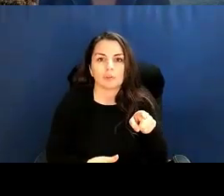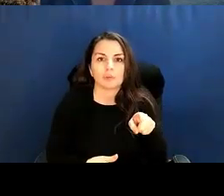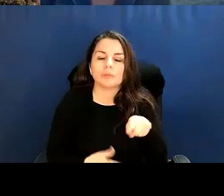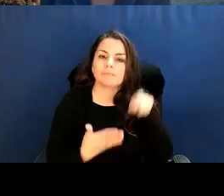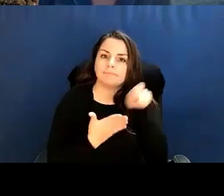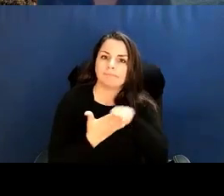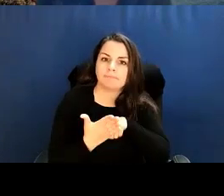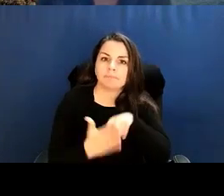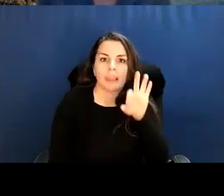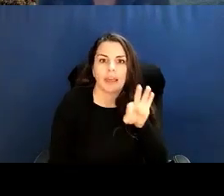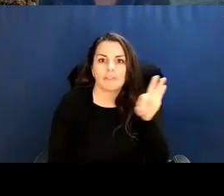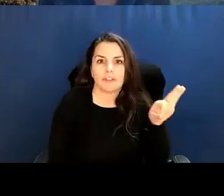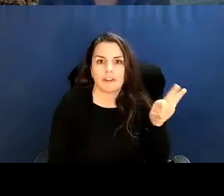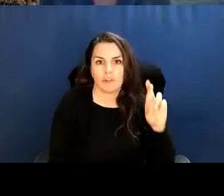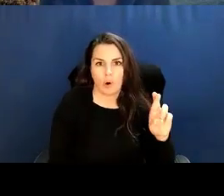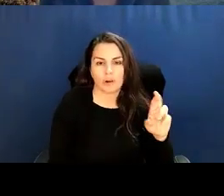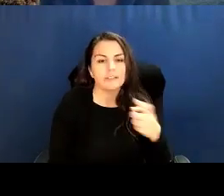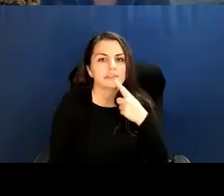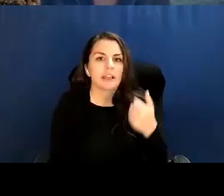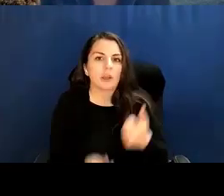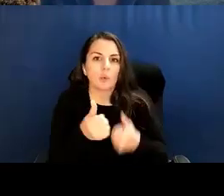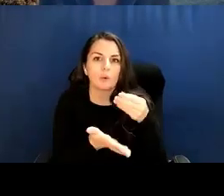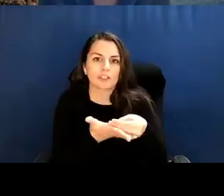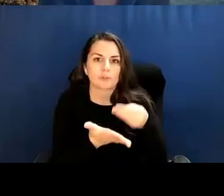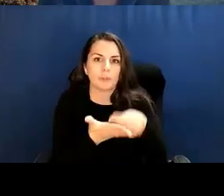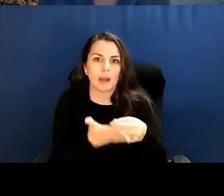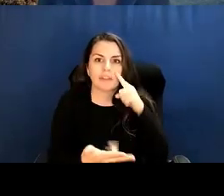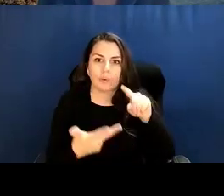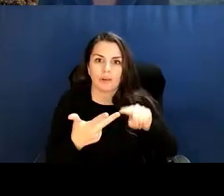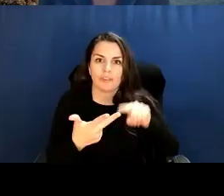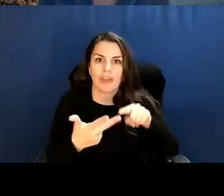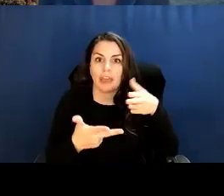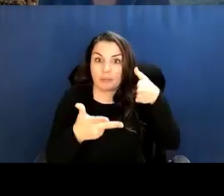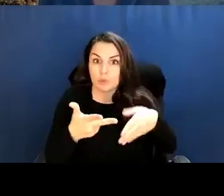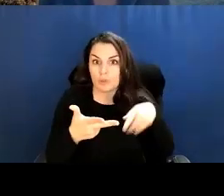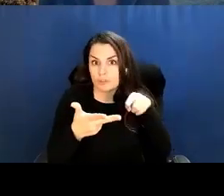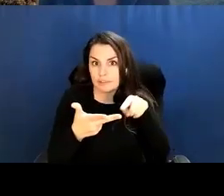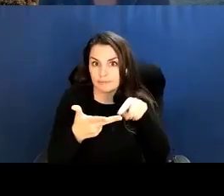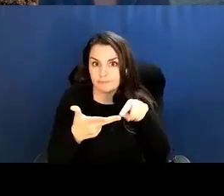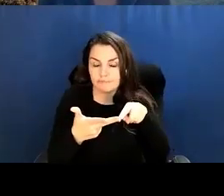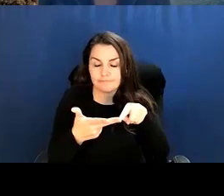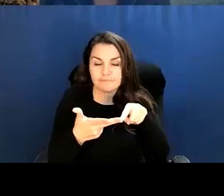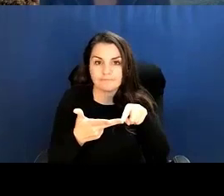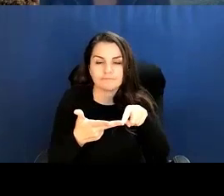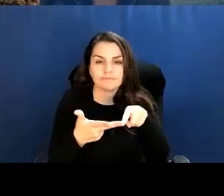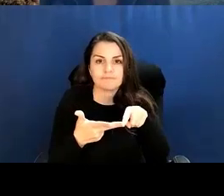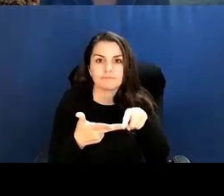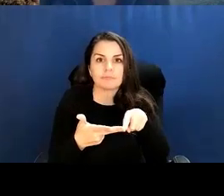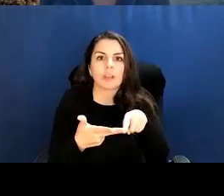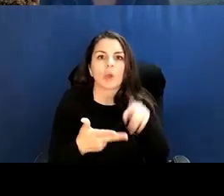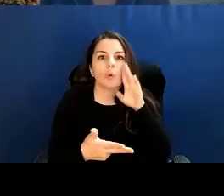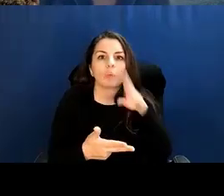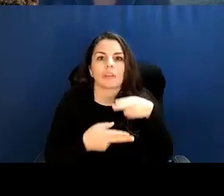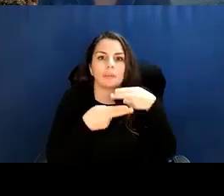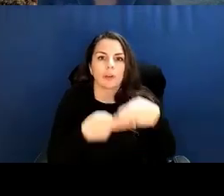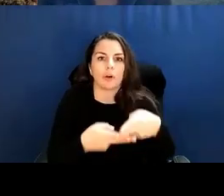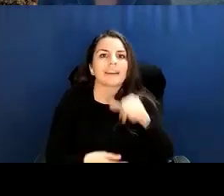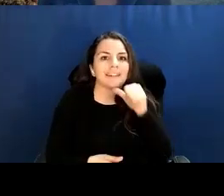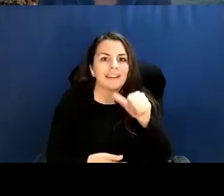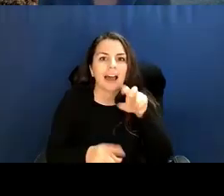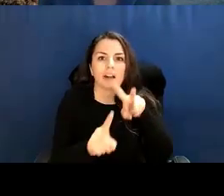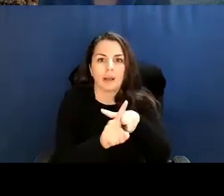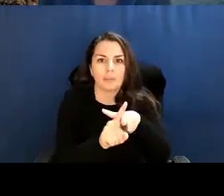Now, we include a term of award on the notice of award, like the one that you see at the bottom of your screen, and we encourage